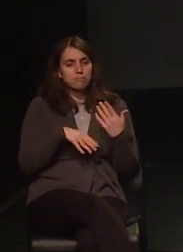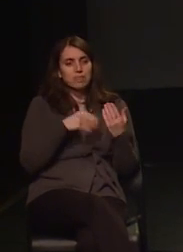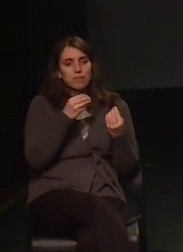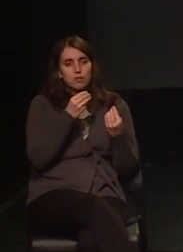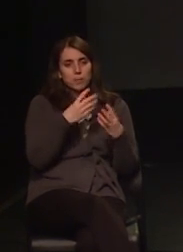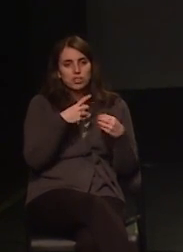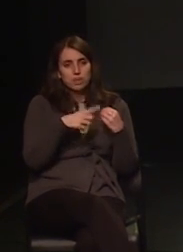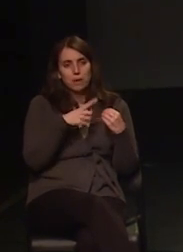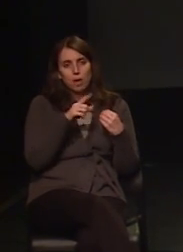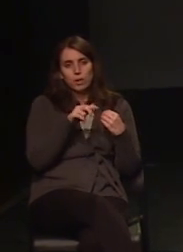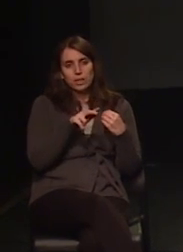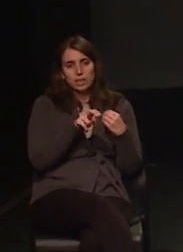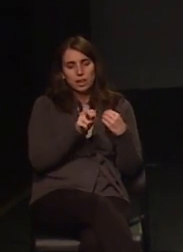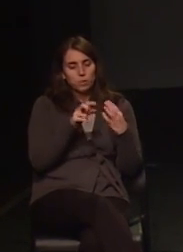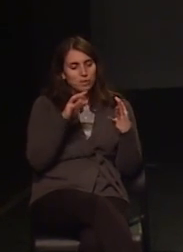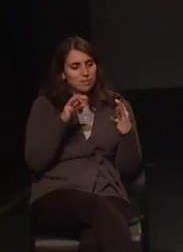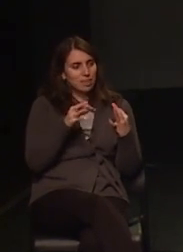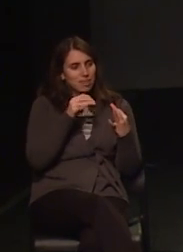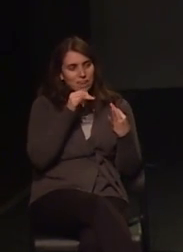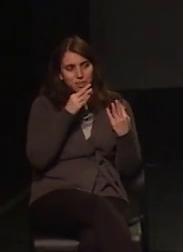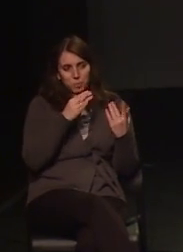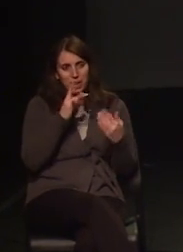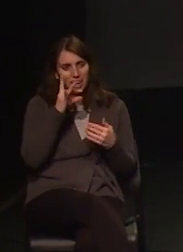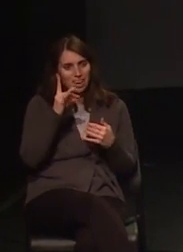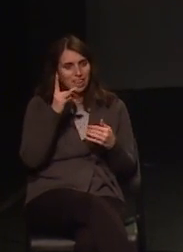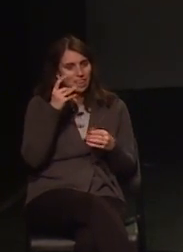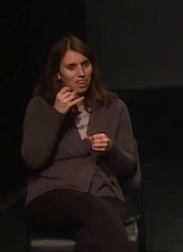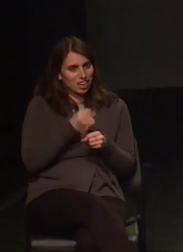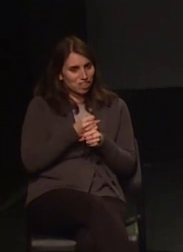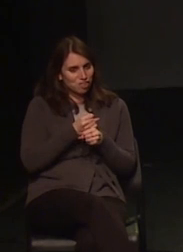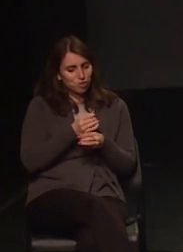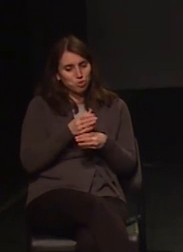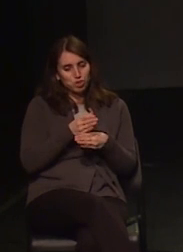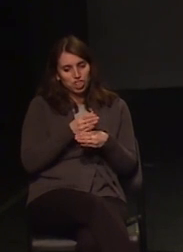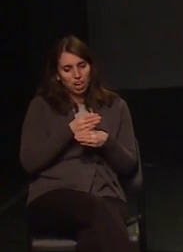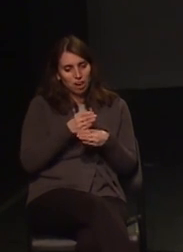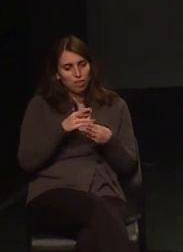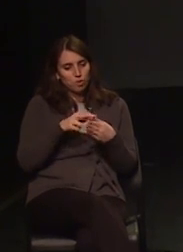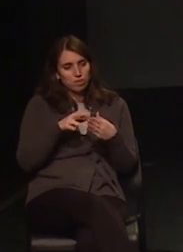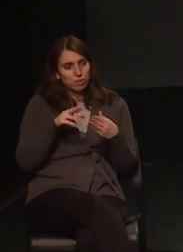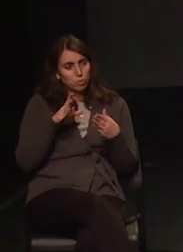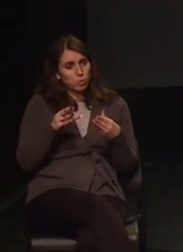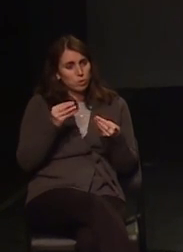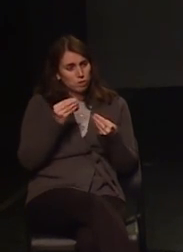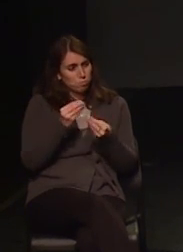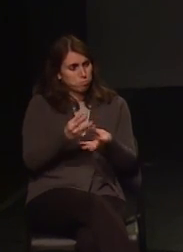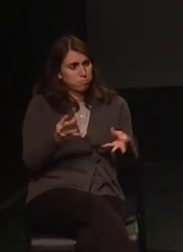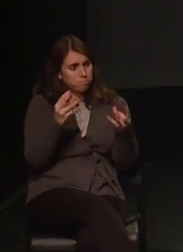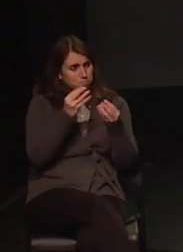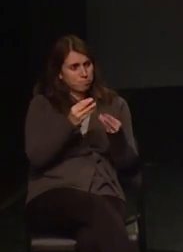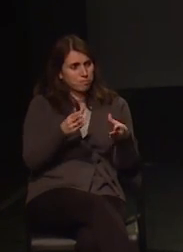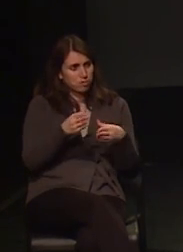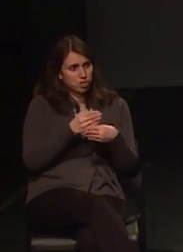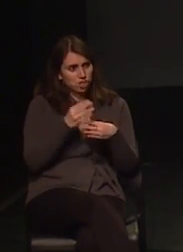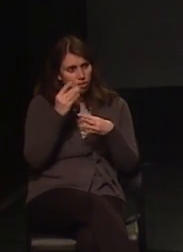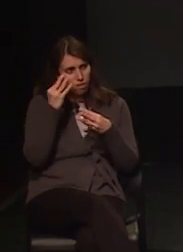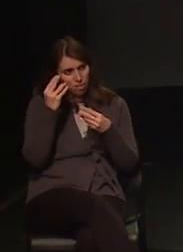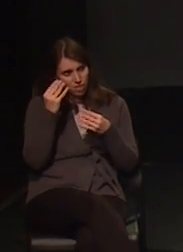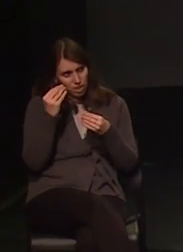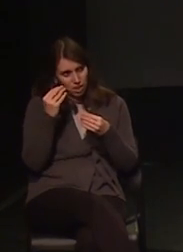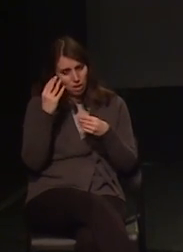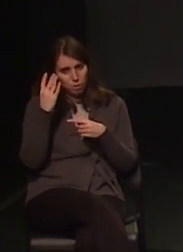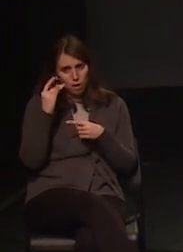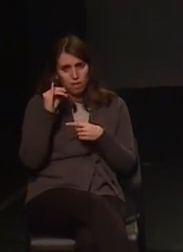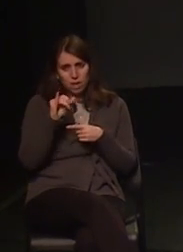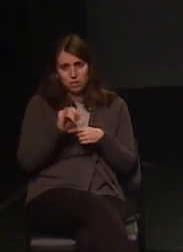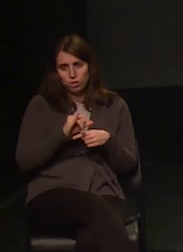presses. And we decided not to wait for 8 years to share like the results, but we're going to share our thinking as we're moving and the things we shift, because that is also about